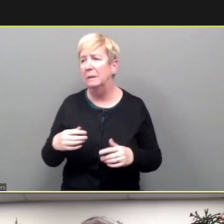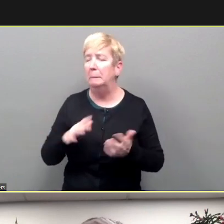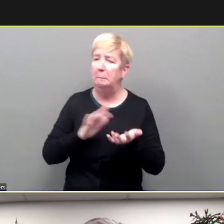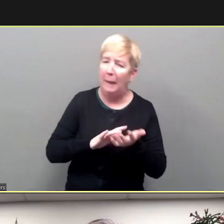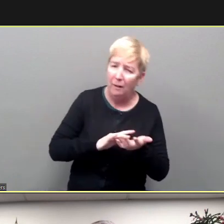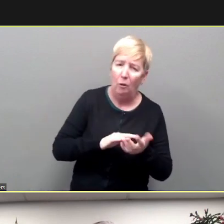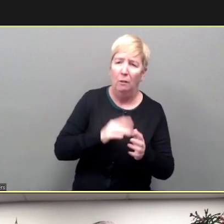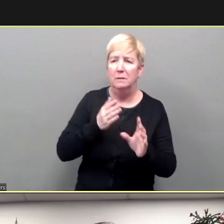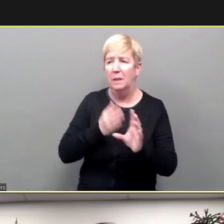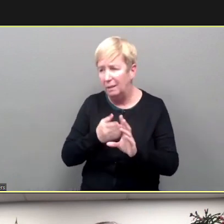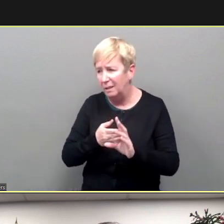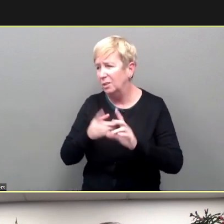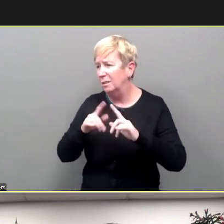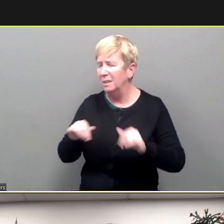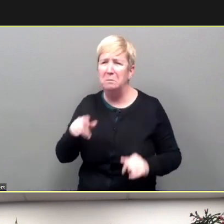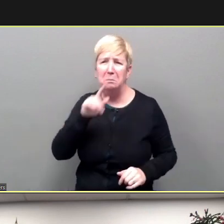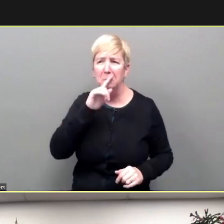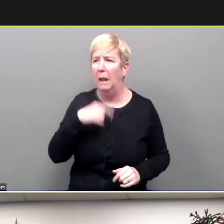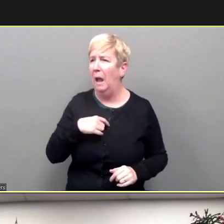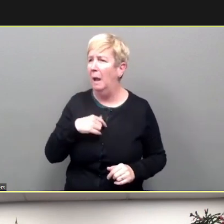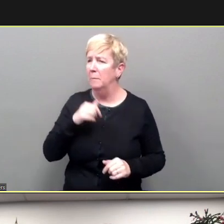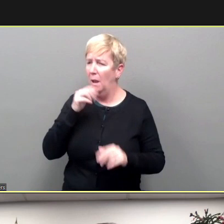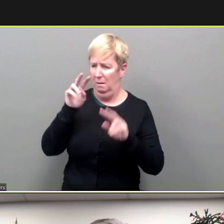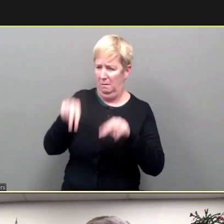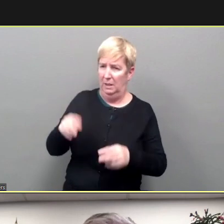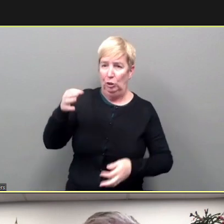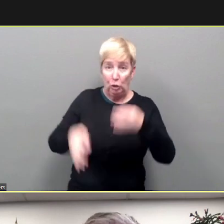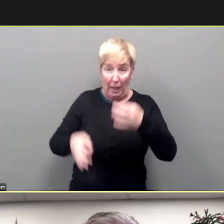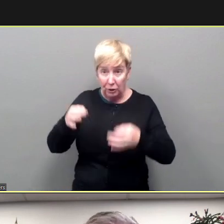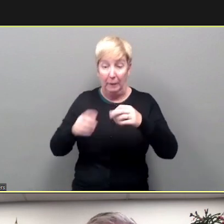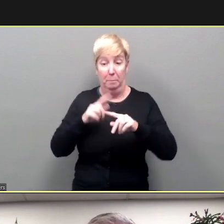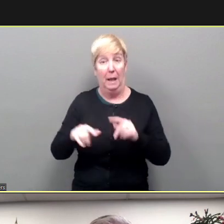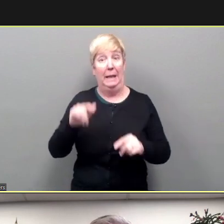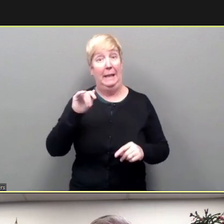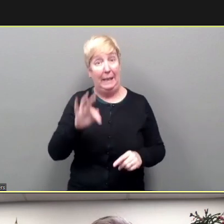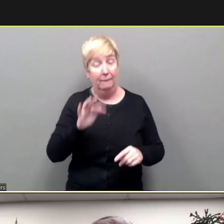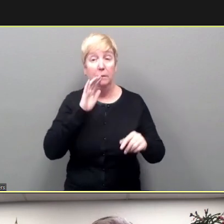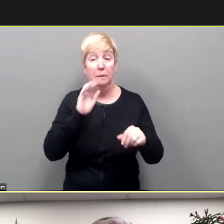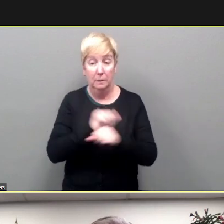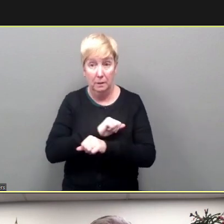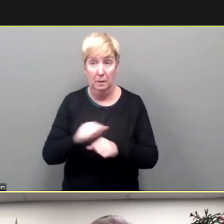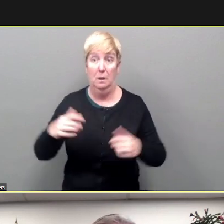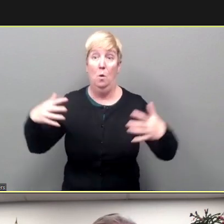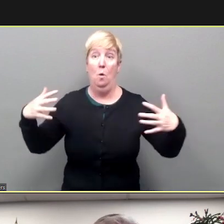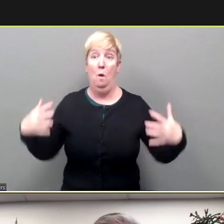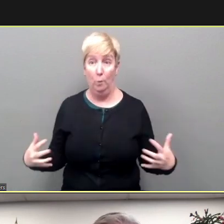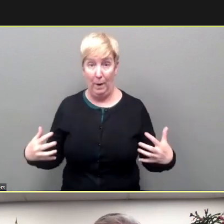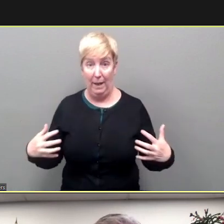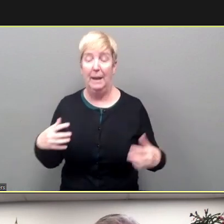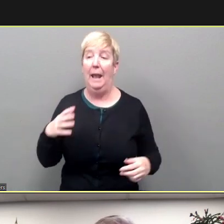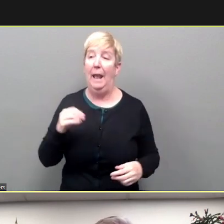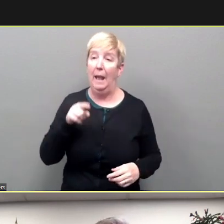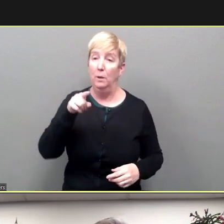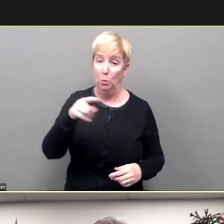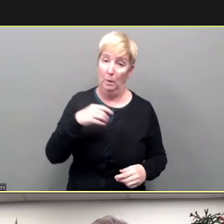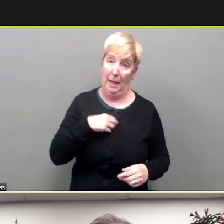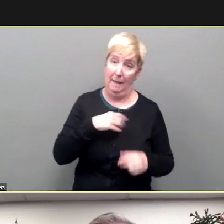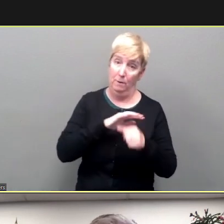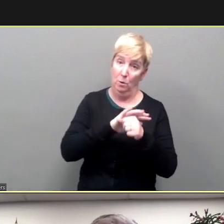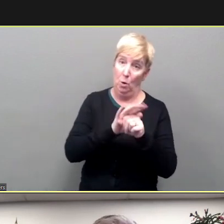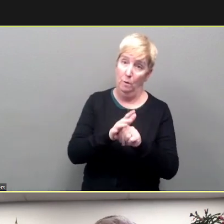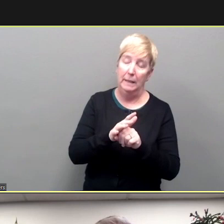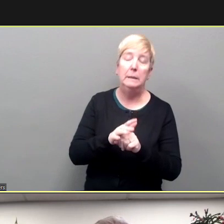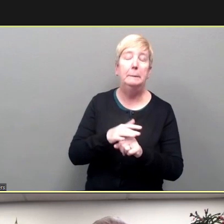others. So no judgment, but in particular, if you're overweight and you get COVID, do not waste a minute.